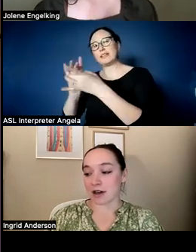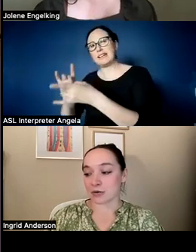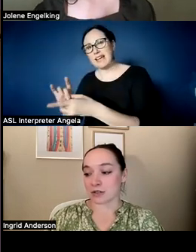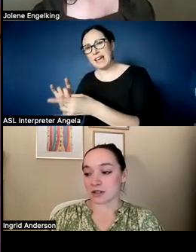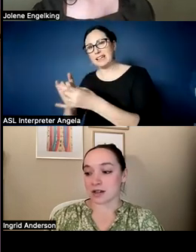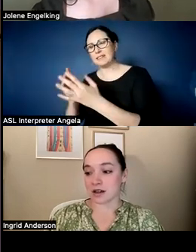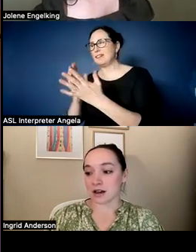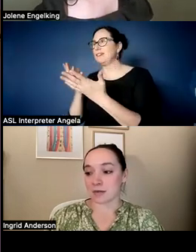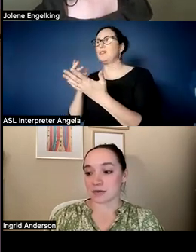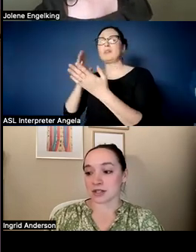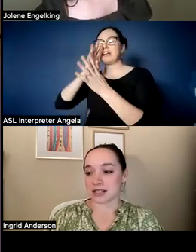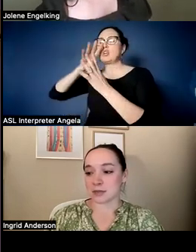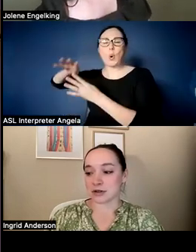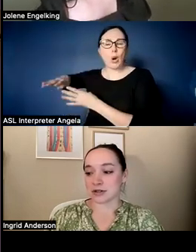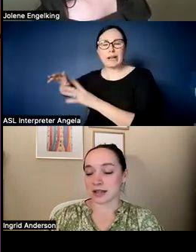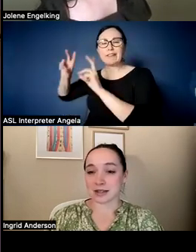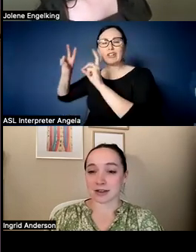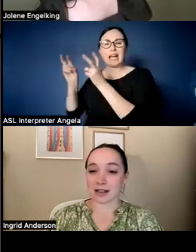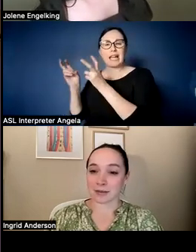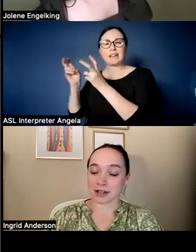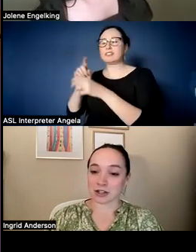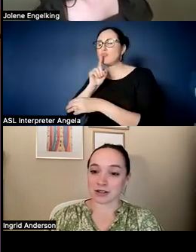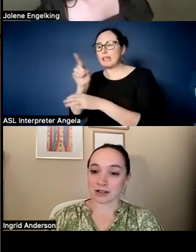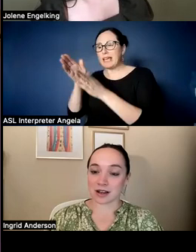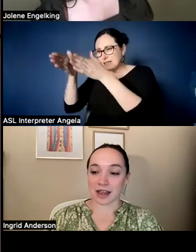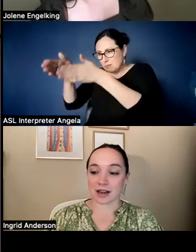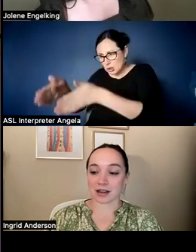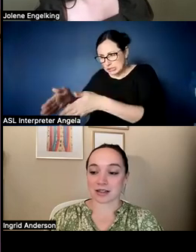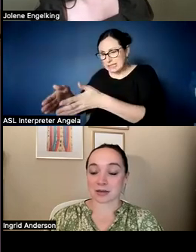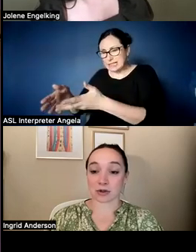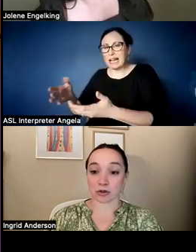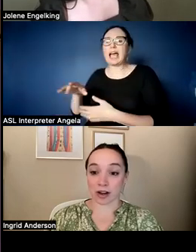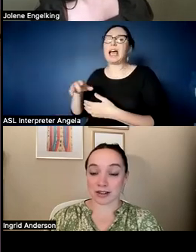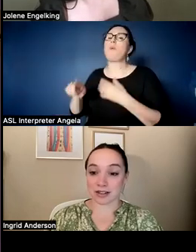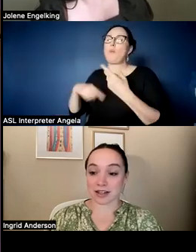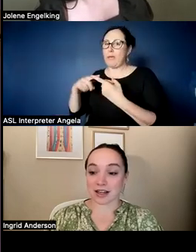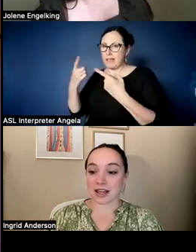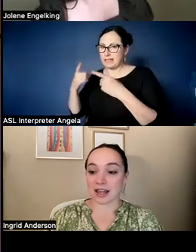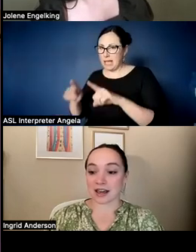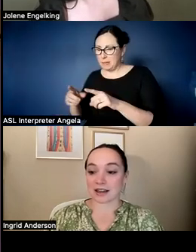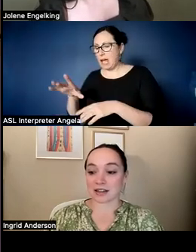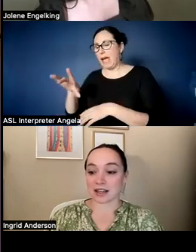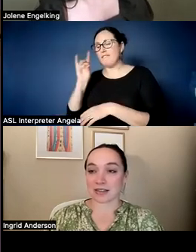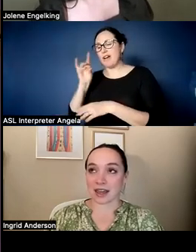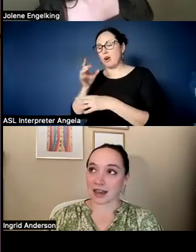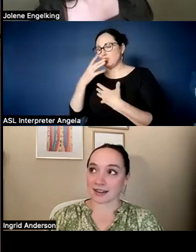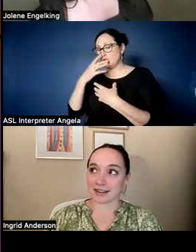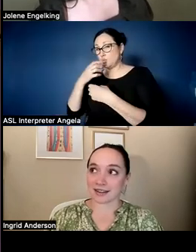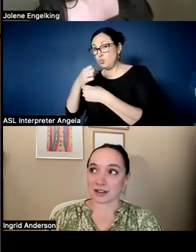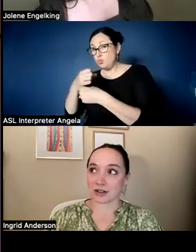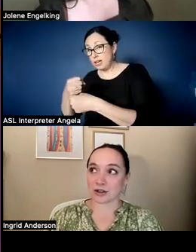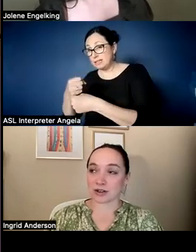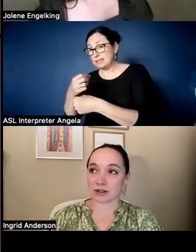I found just a deeper sense of collaboration and deeper trust. And in the